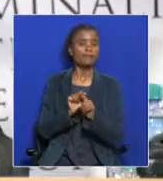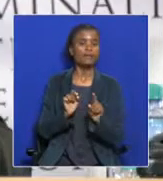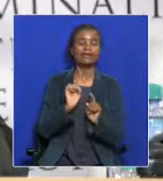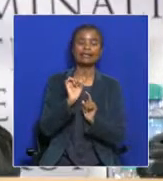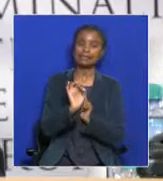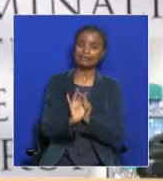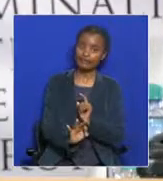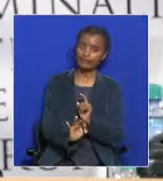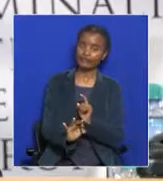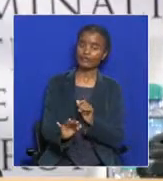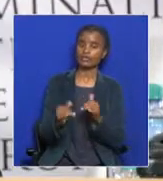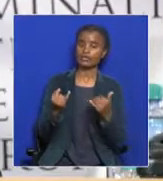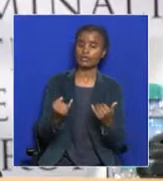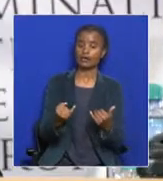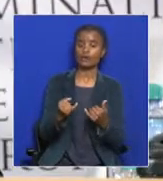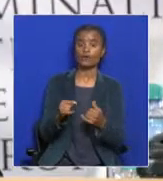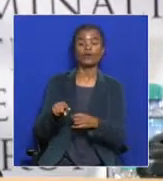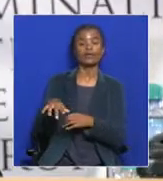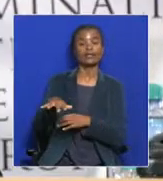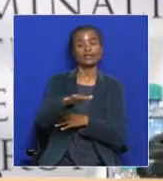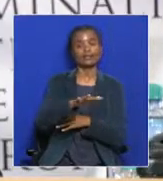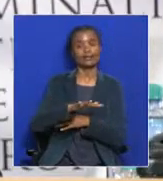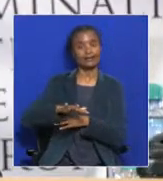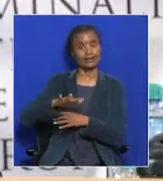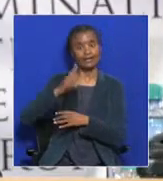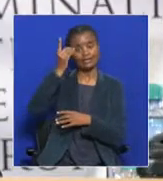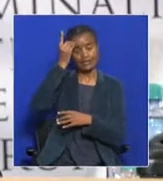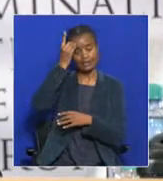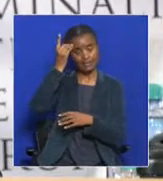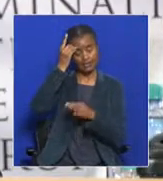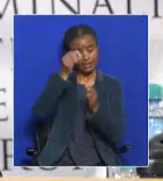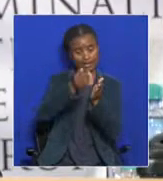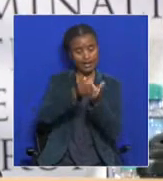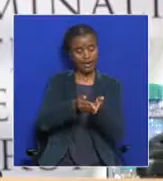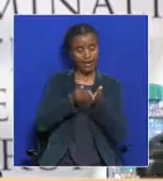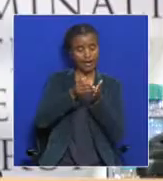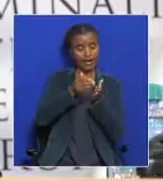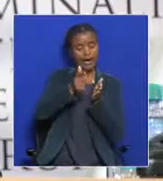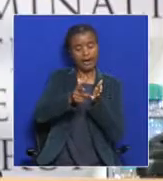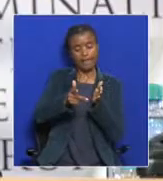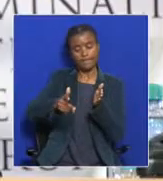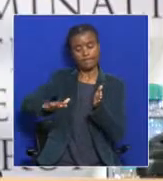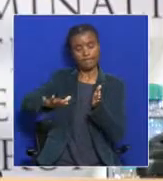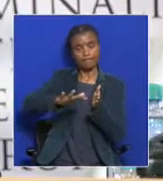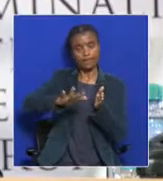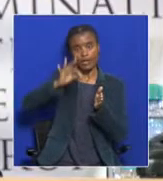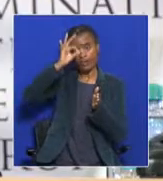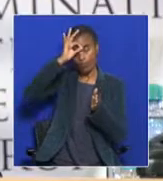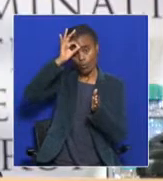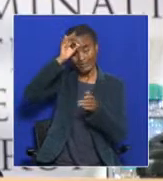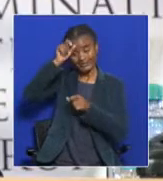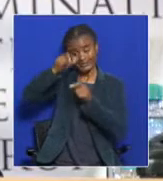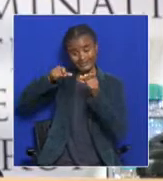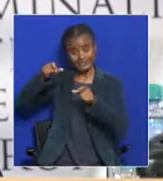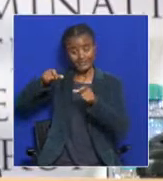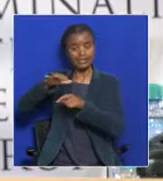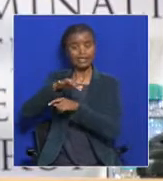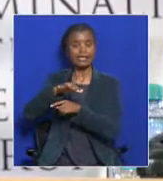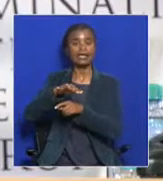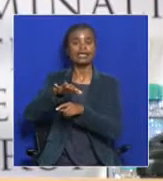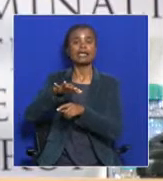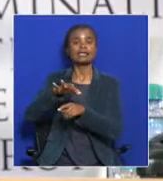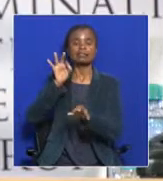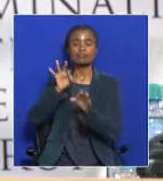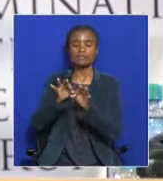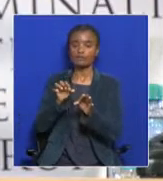Durban Harbour Police area, as per the SOP, right? Yes. Then he's got